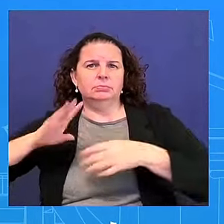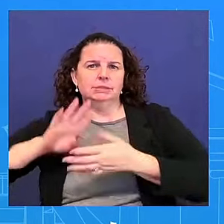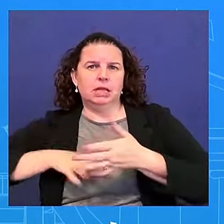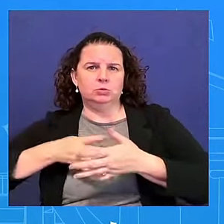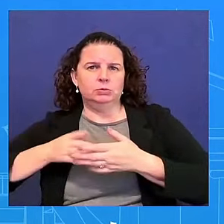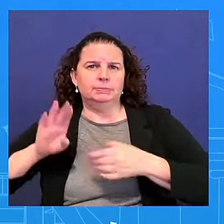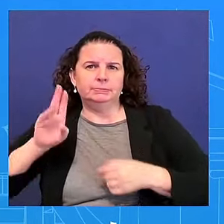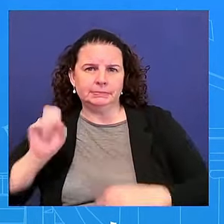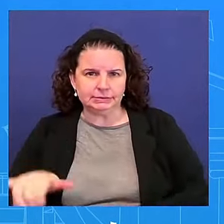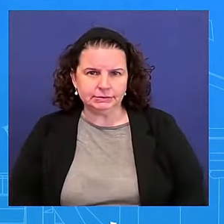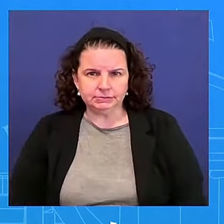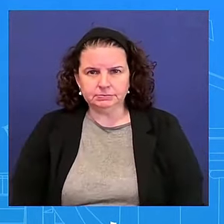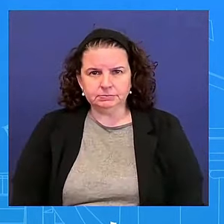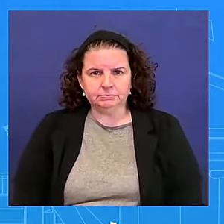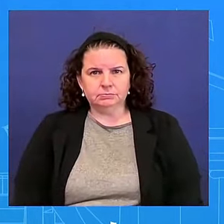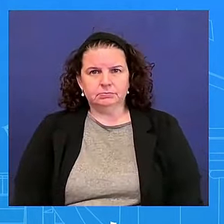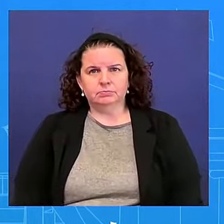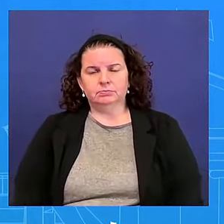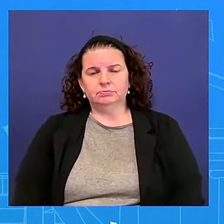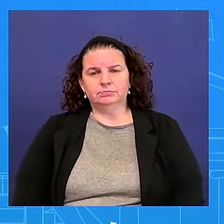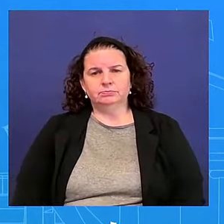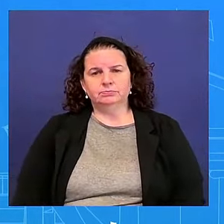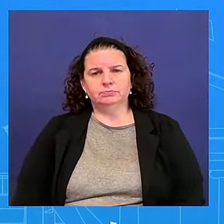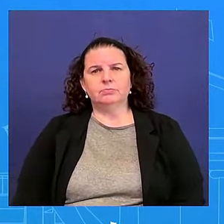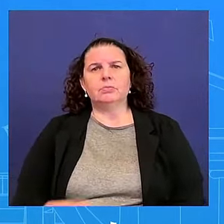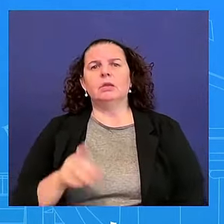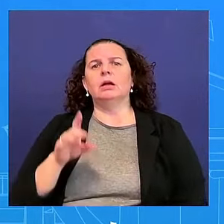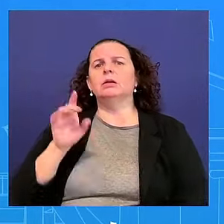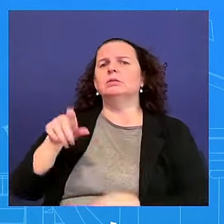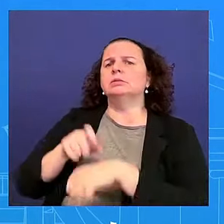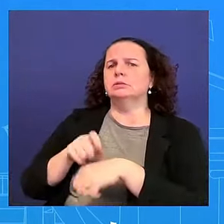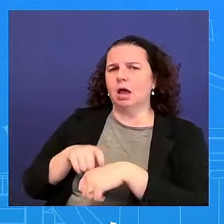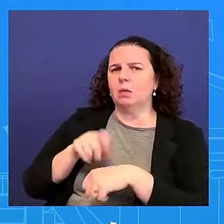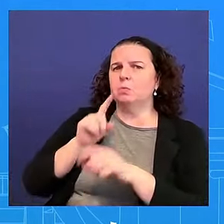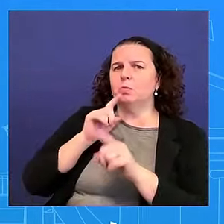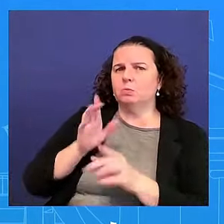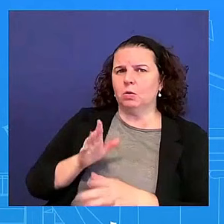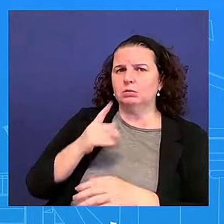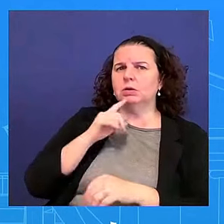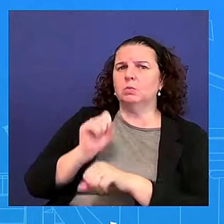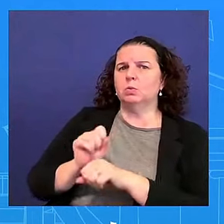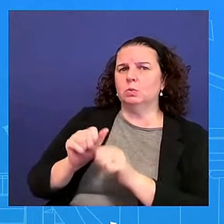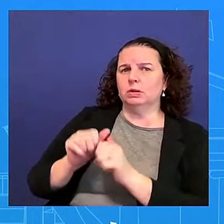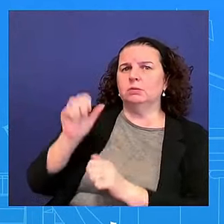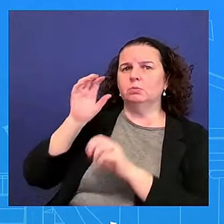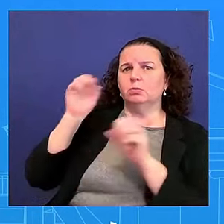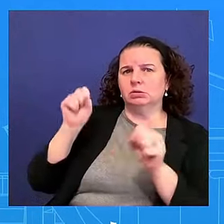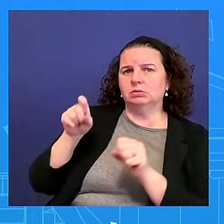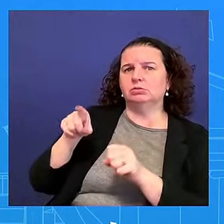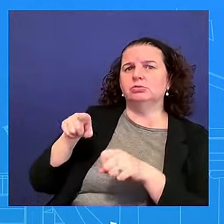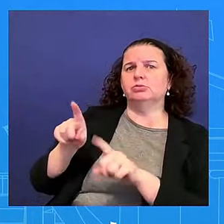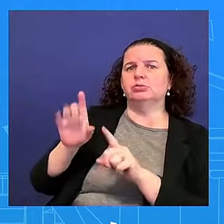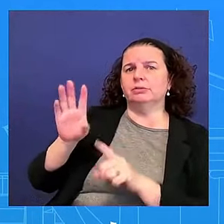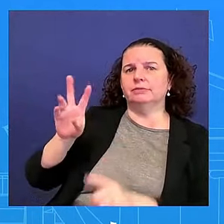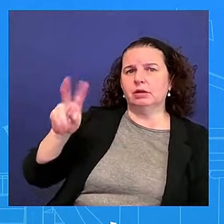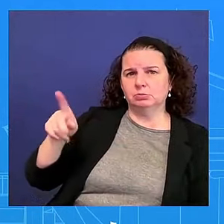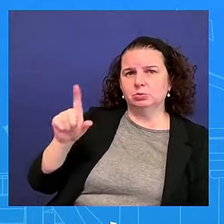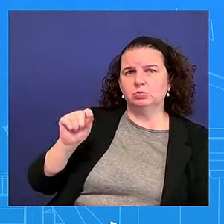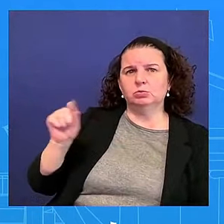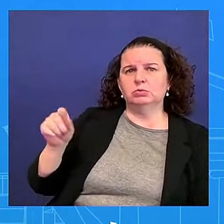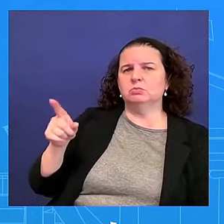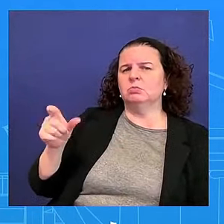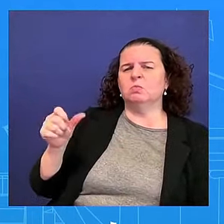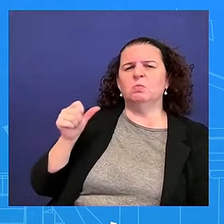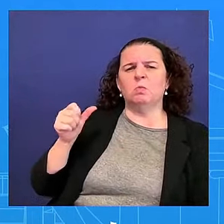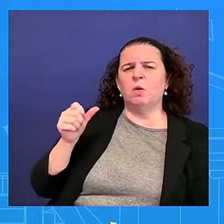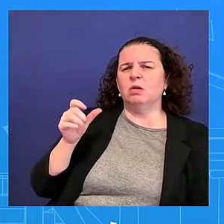vice presidency in the 2020 campaign. Said he shouldn't seek re-election. They thought he was not up to it and was showing signs of his age. Just, has the